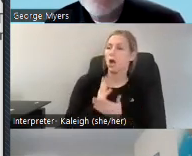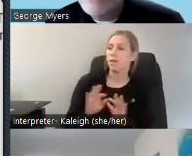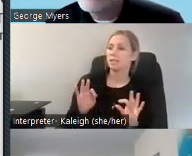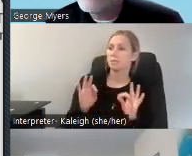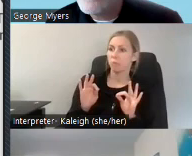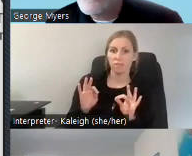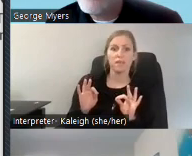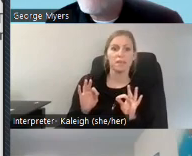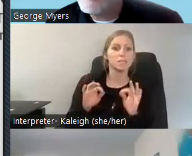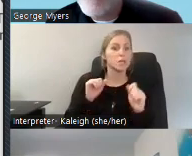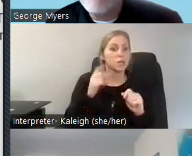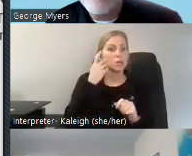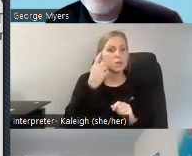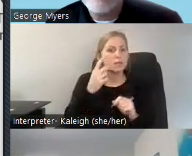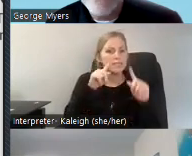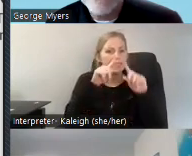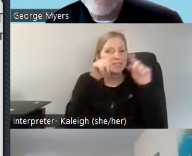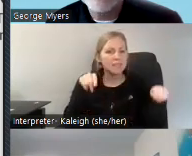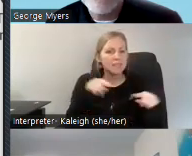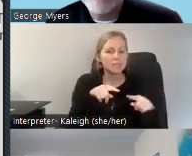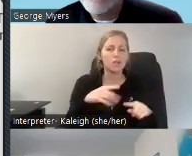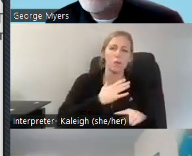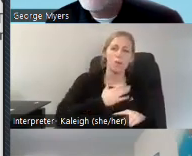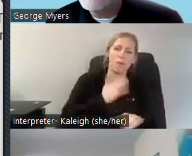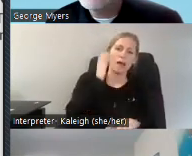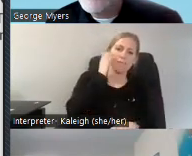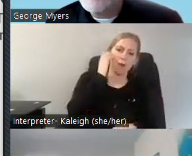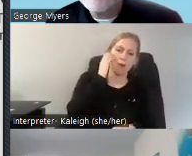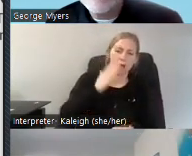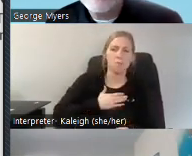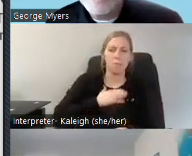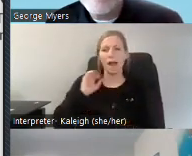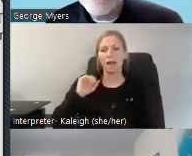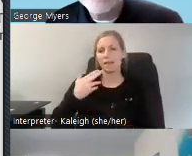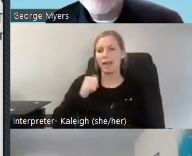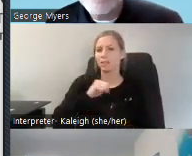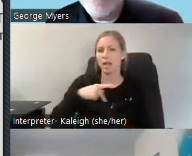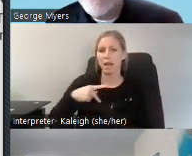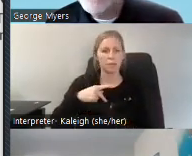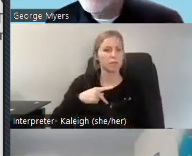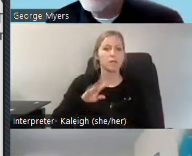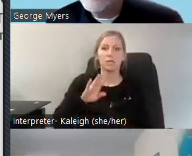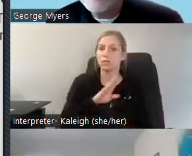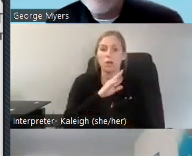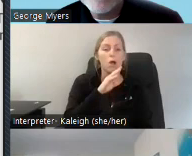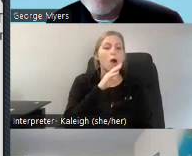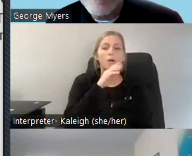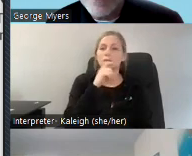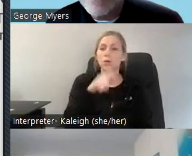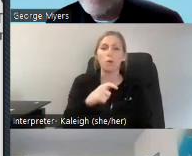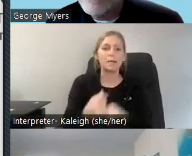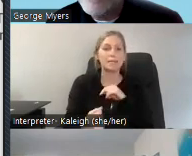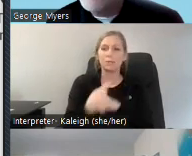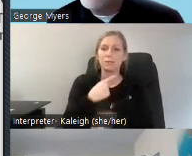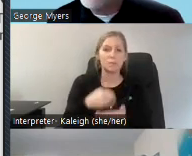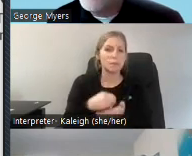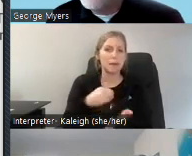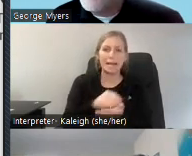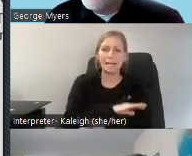the screenshot there. That came from my phone and my Cash App. That is not intended for anybody to send me money. Please don't send me money.